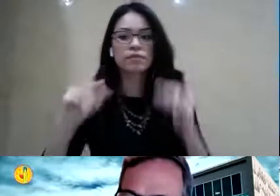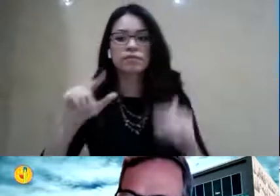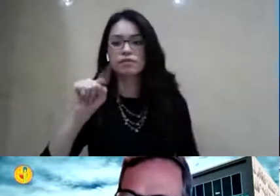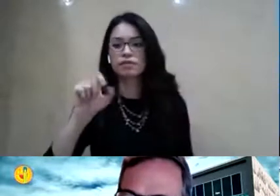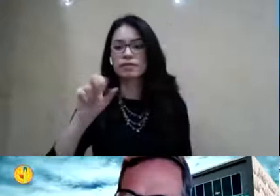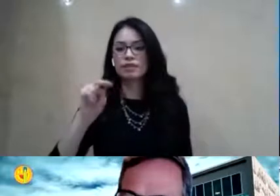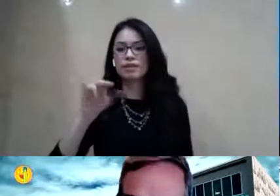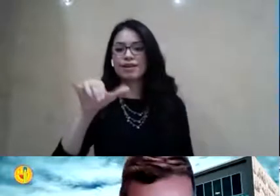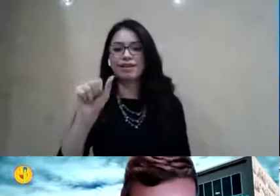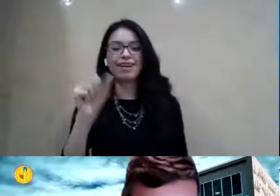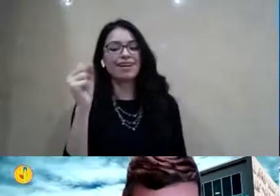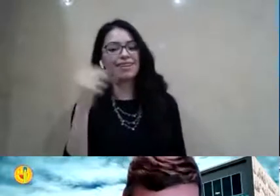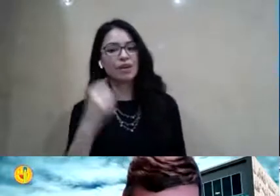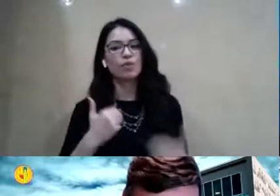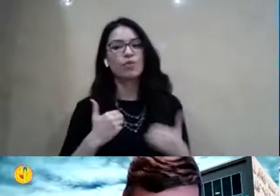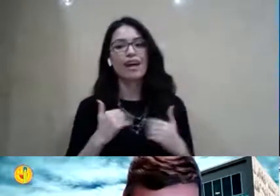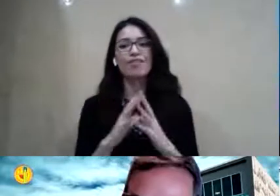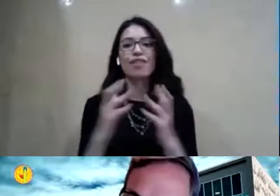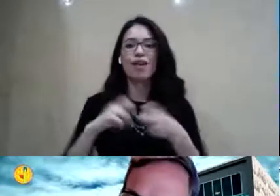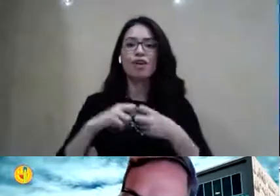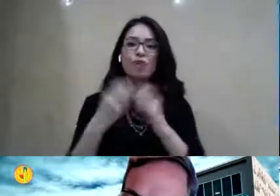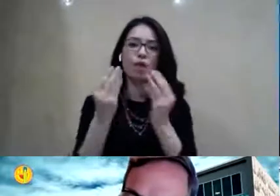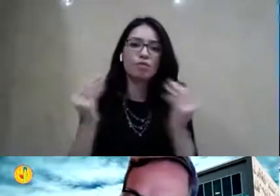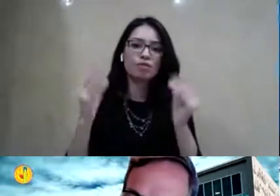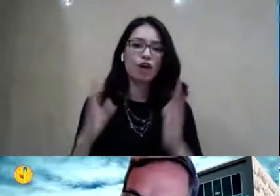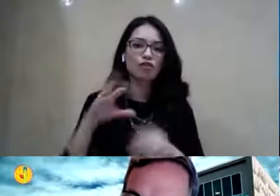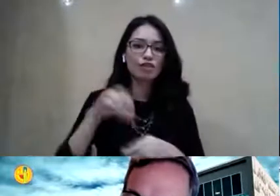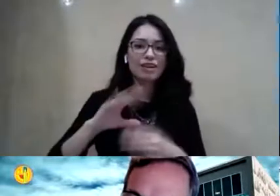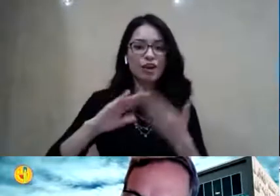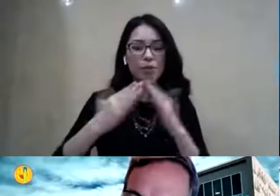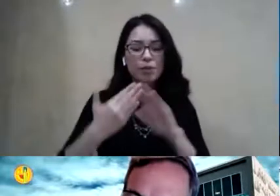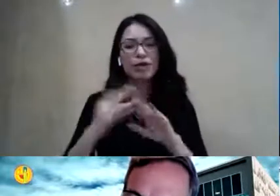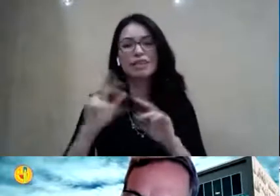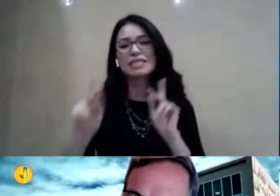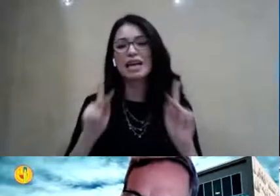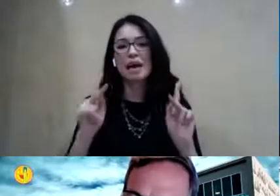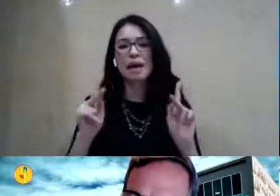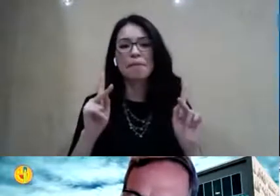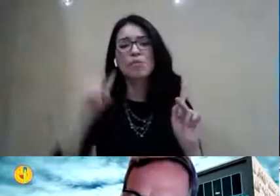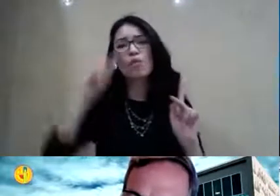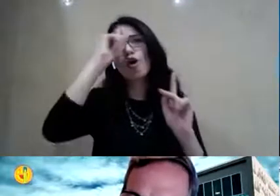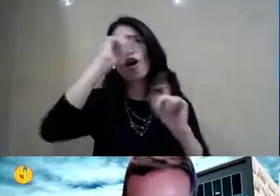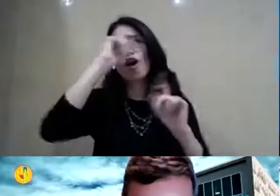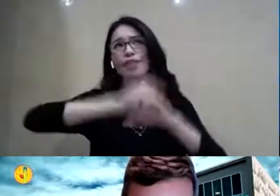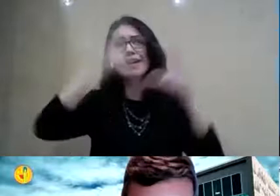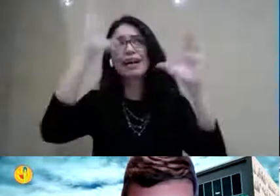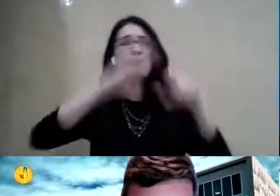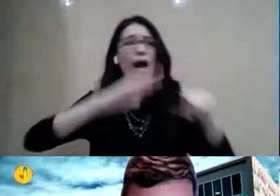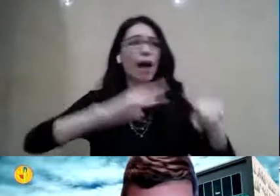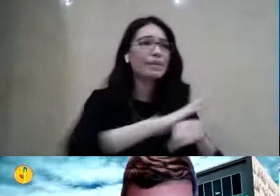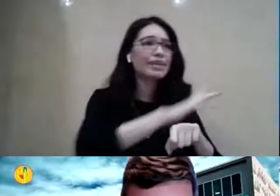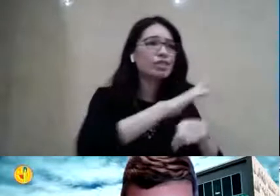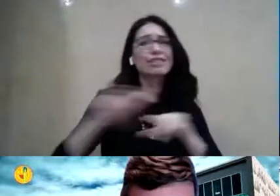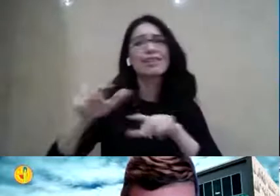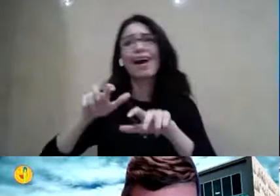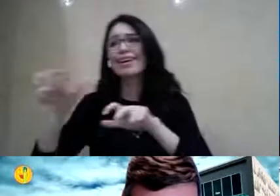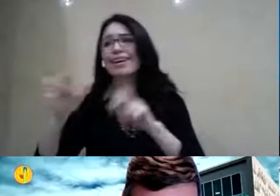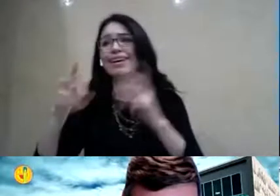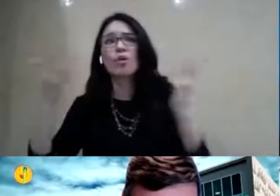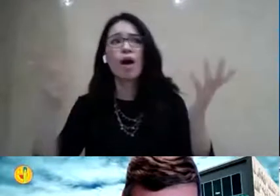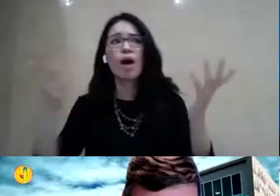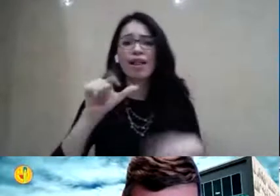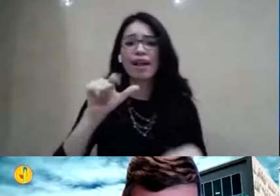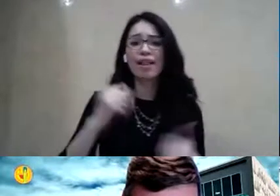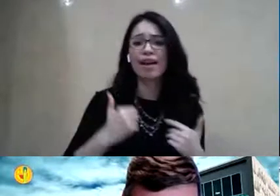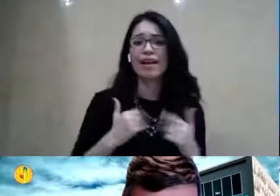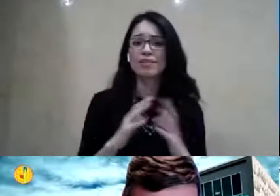community, and folks have been looking at beaches and hiking trails and thinking, well, LA Unified has a lot of outdoor space. To what extent are we thinking about outdoor